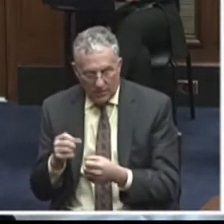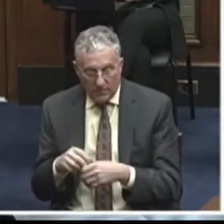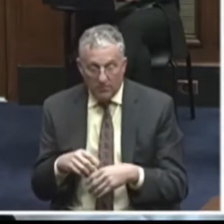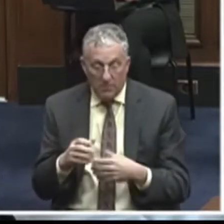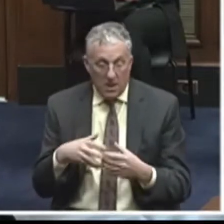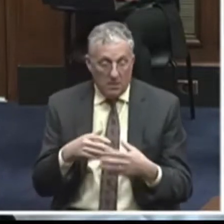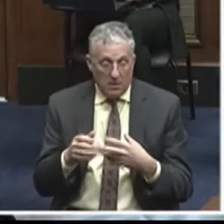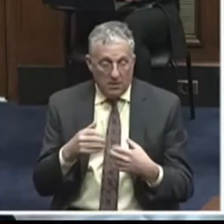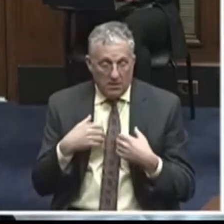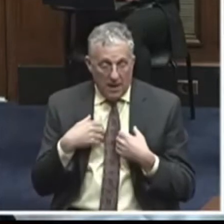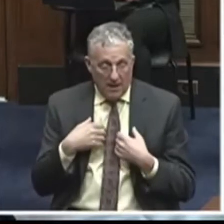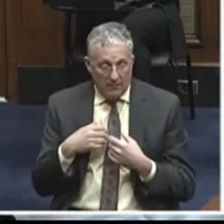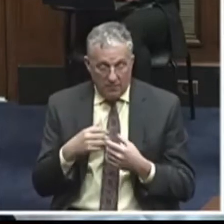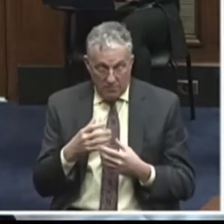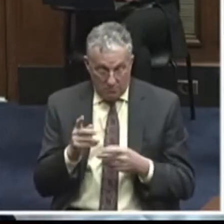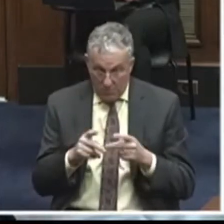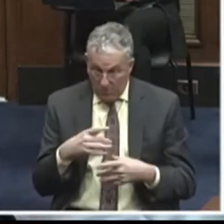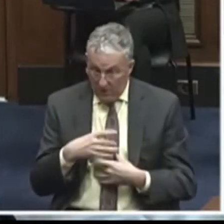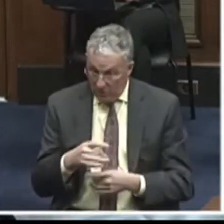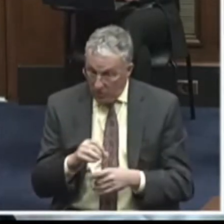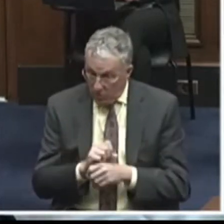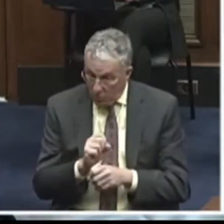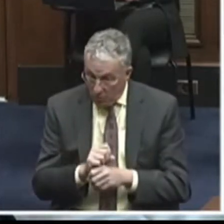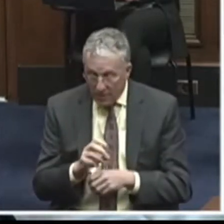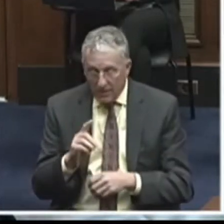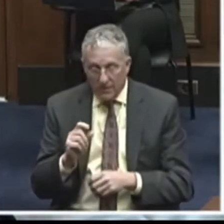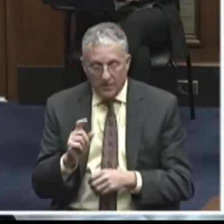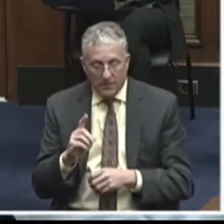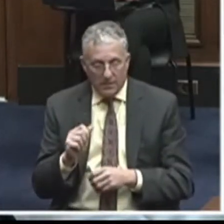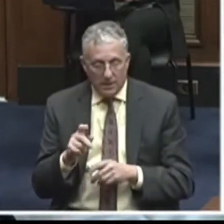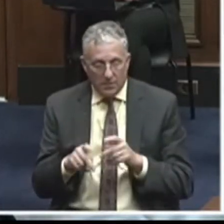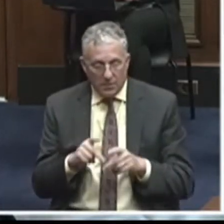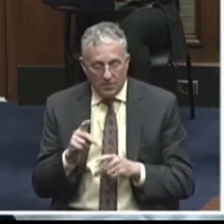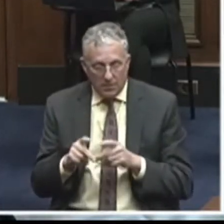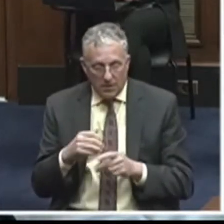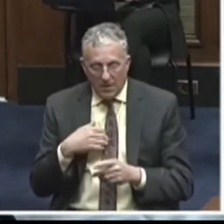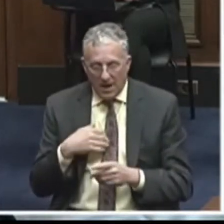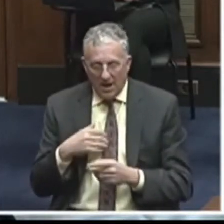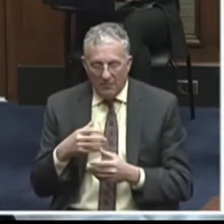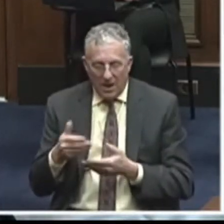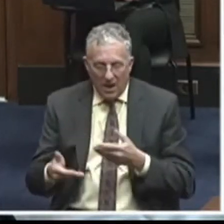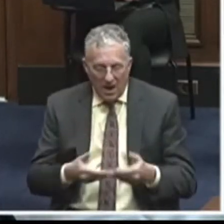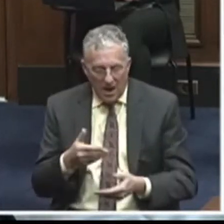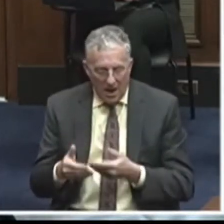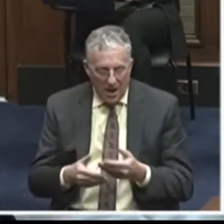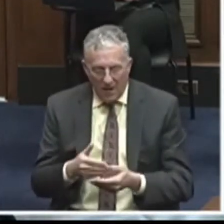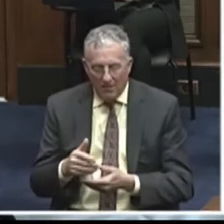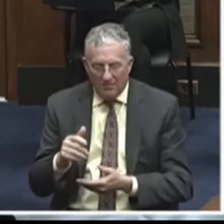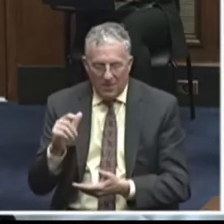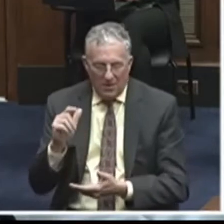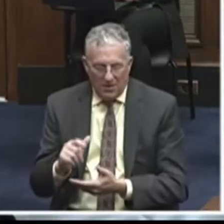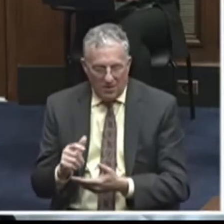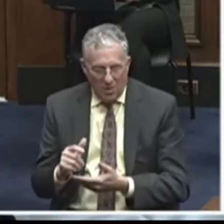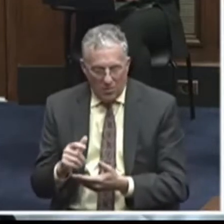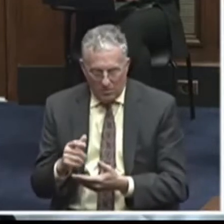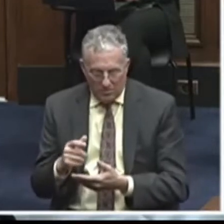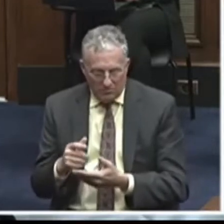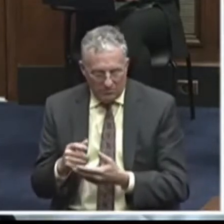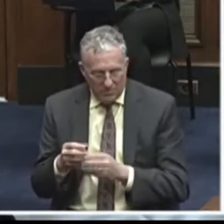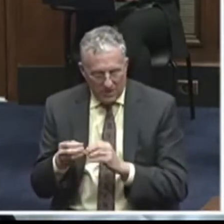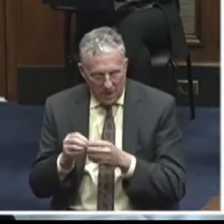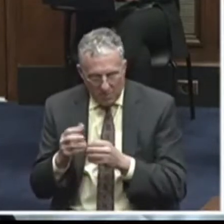and interest in working, disabled people are often employed at much lower rates than people without disabilities, in part because